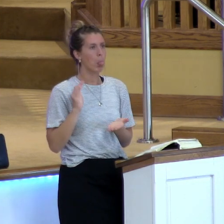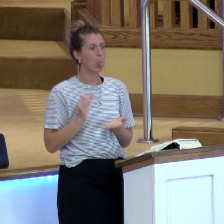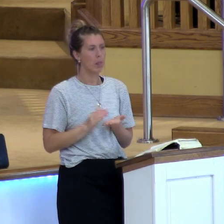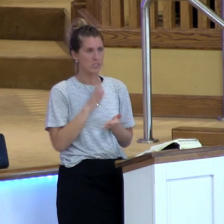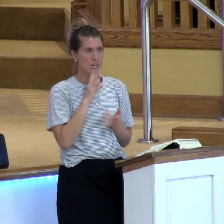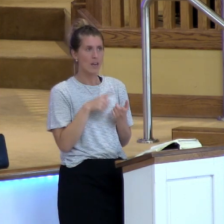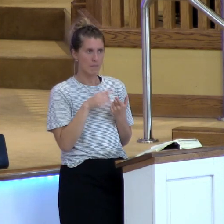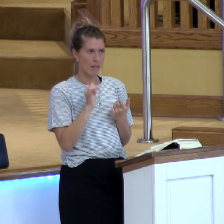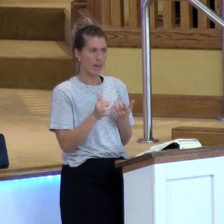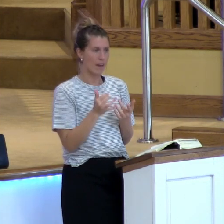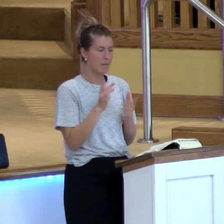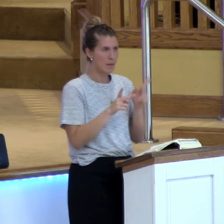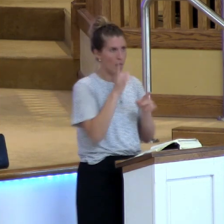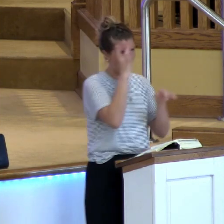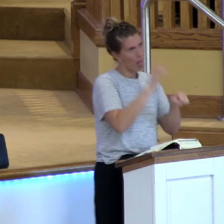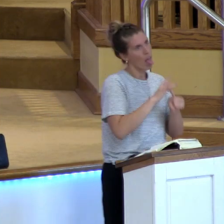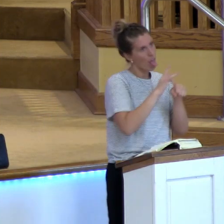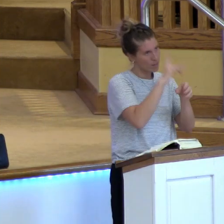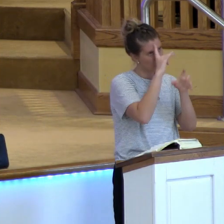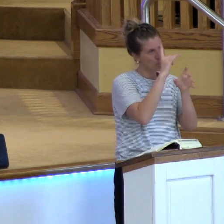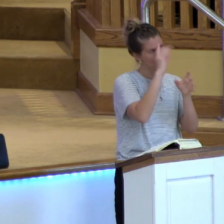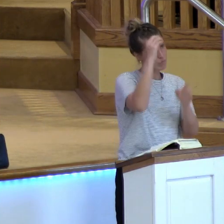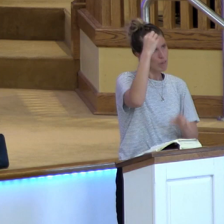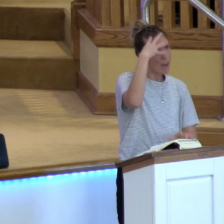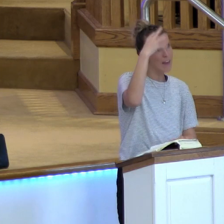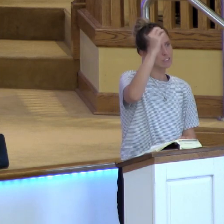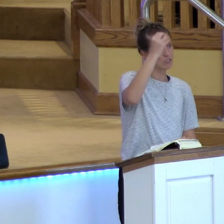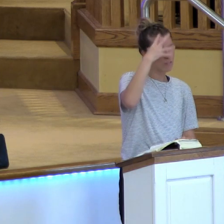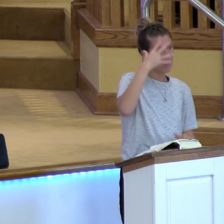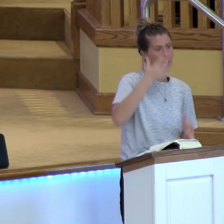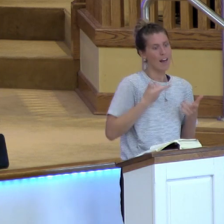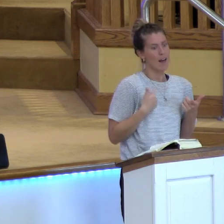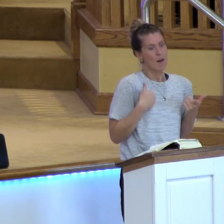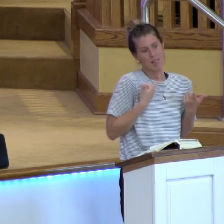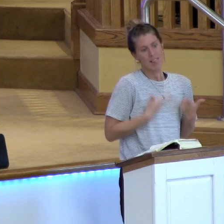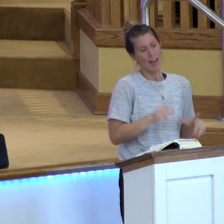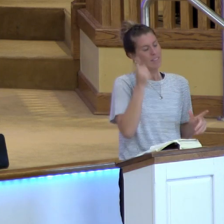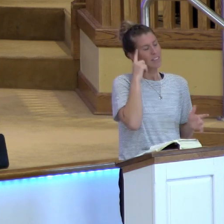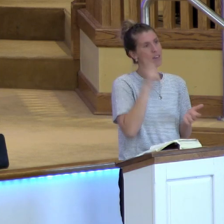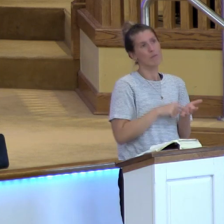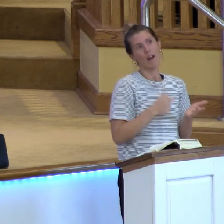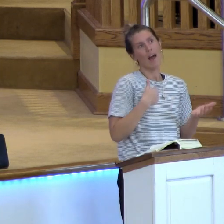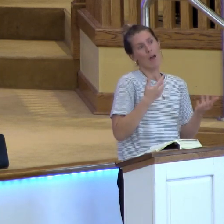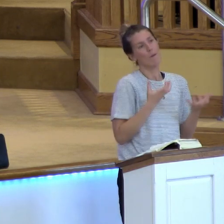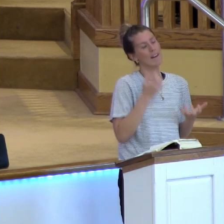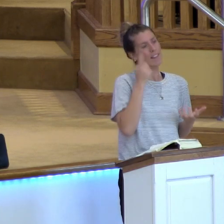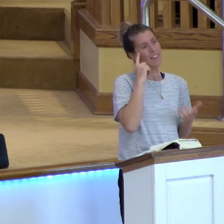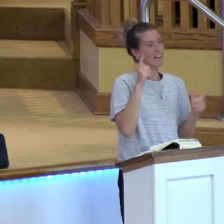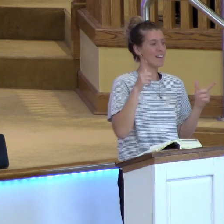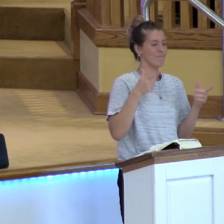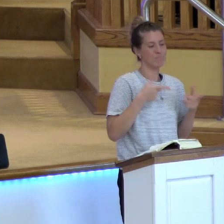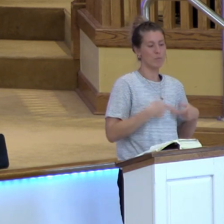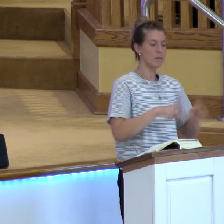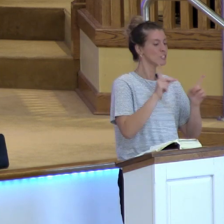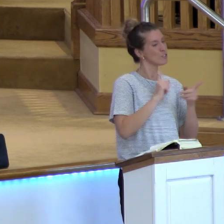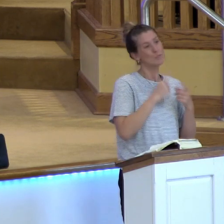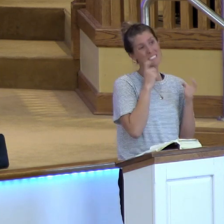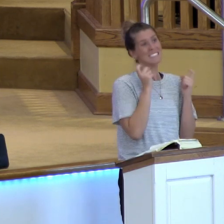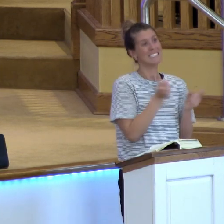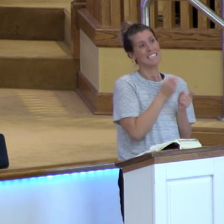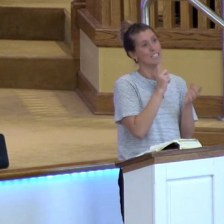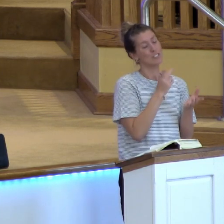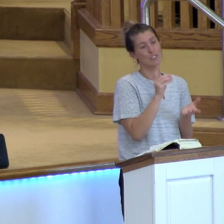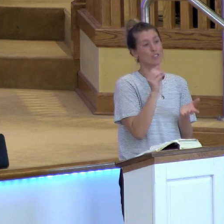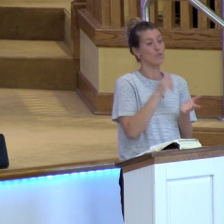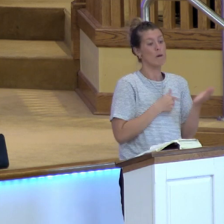Grace has become the new obsession because grace now gives me a license to think whatever way I want to think, a license to sin, a license to do whatever